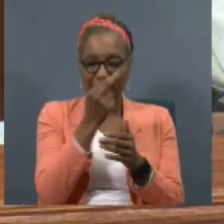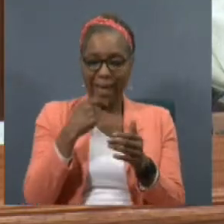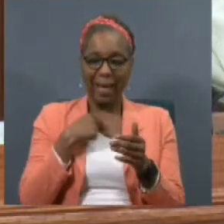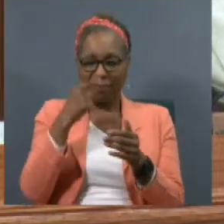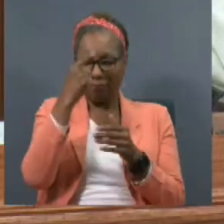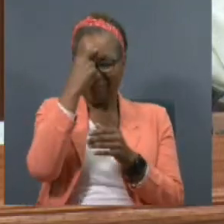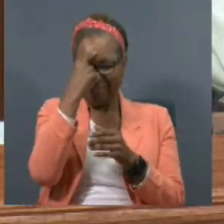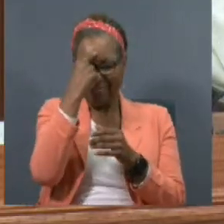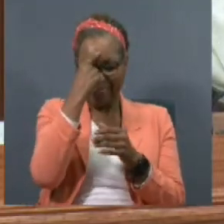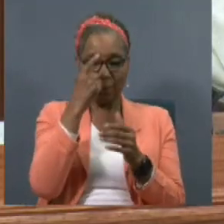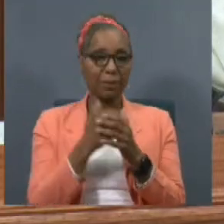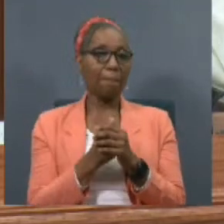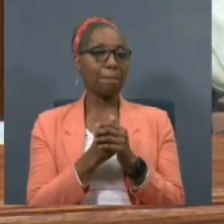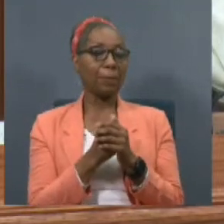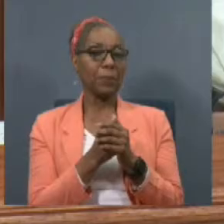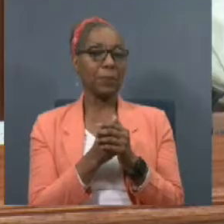that